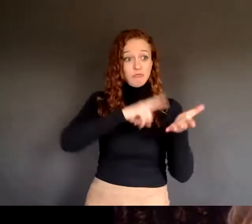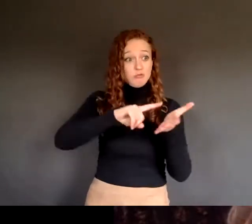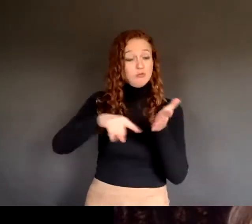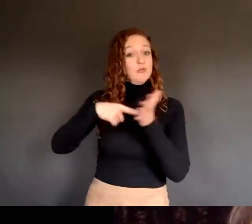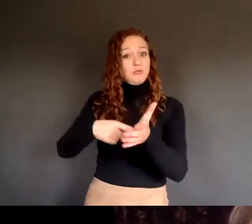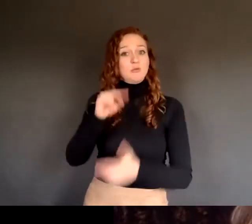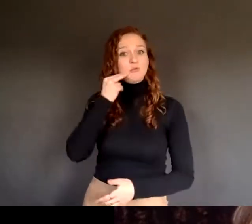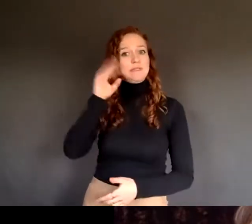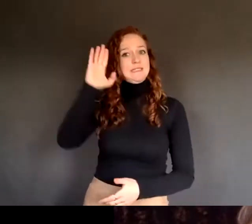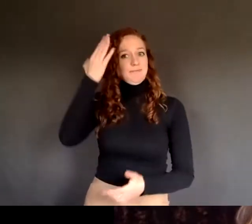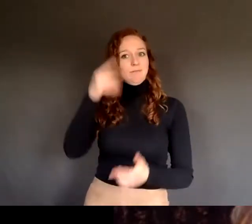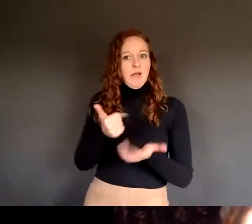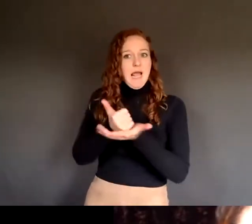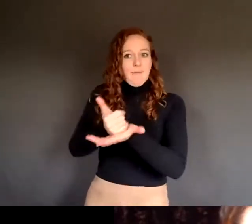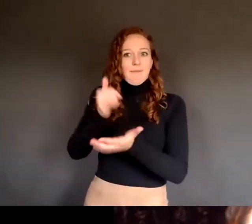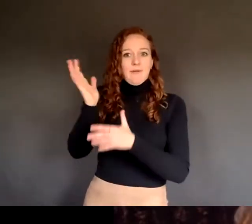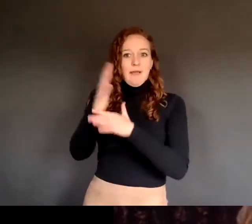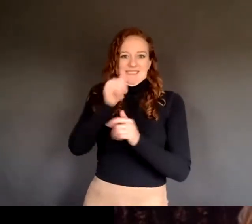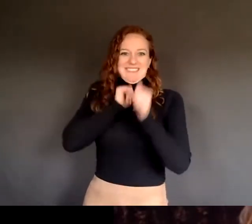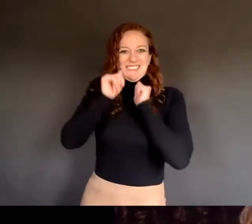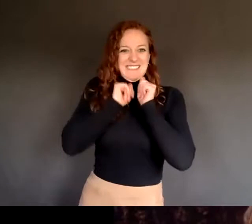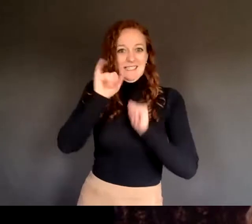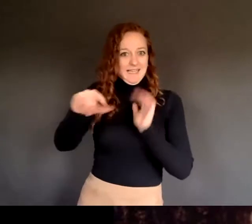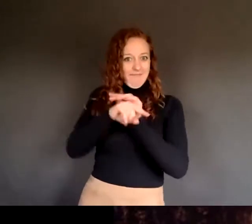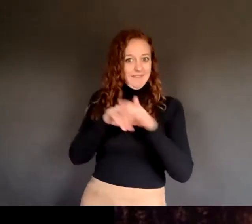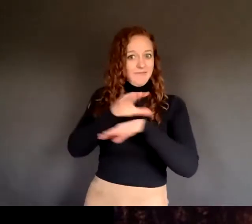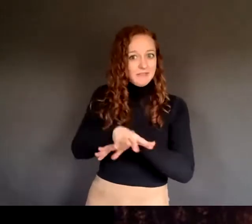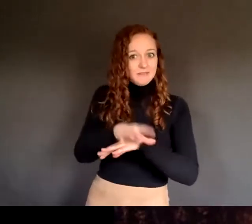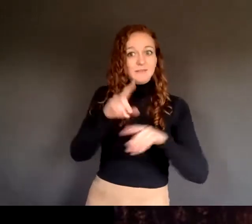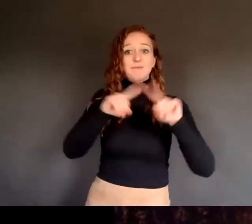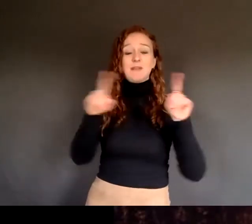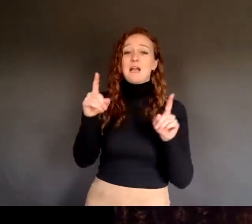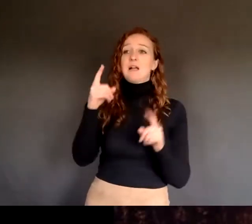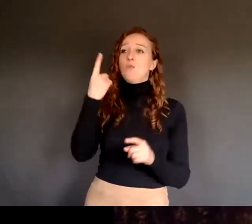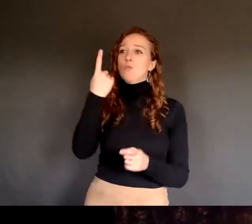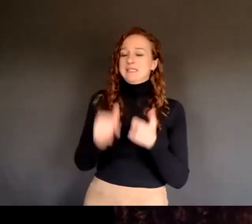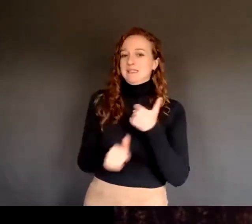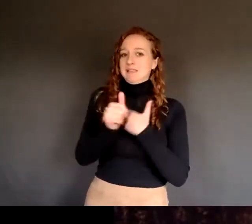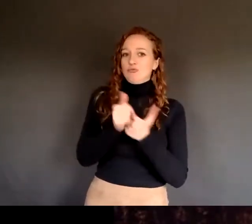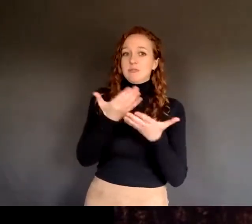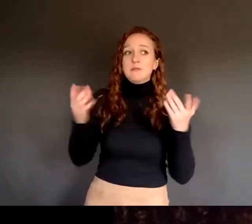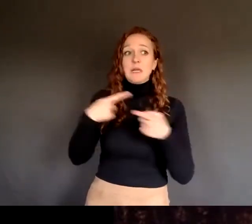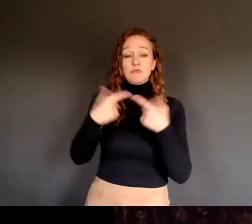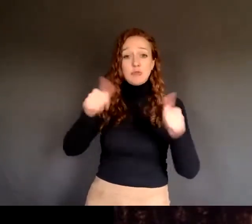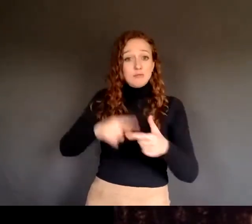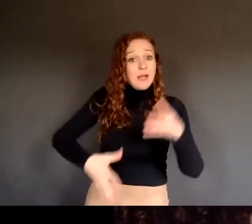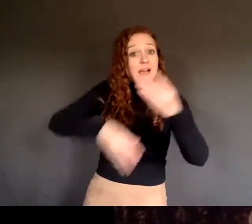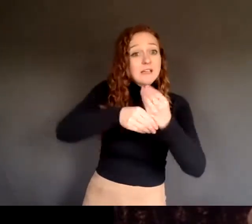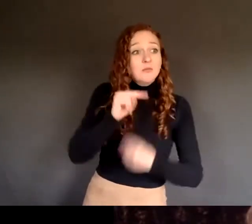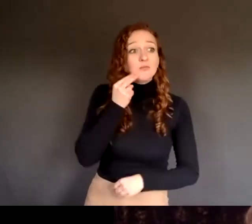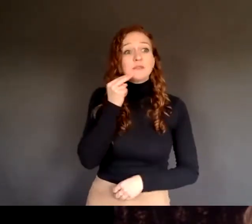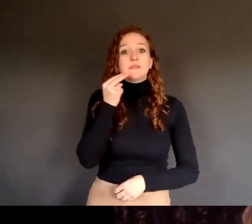Well, that's a great question. And what my research shows is that it does seem like nutrients do help kelp get by in those times